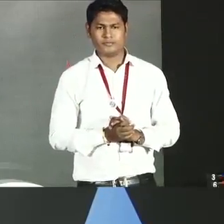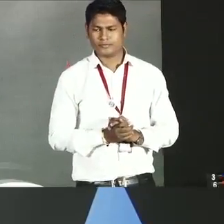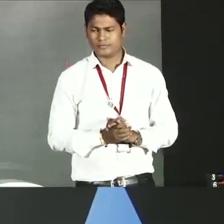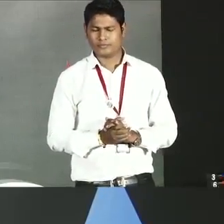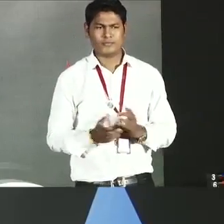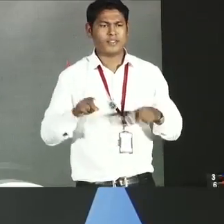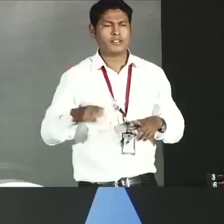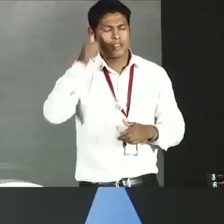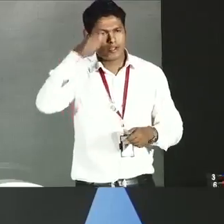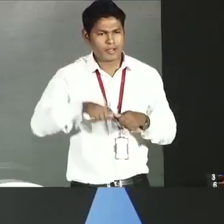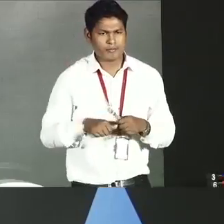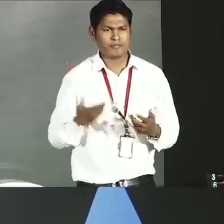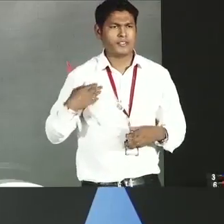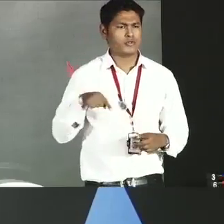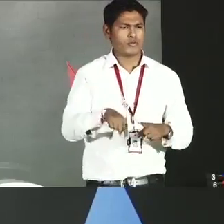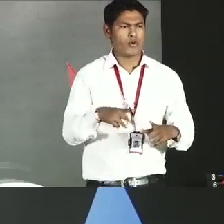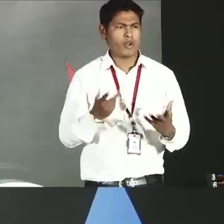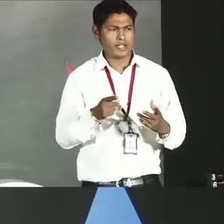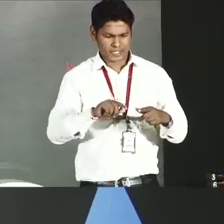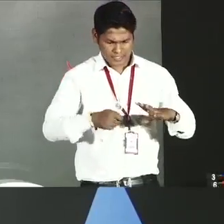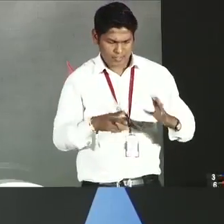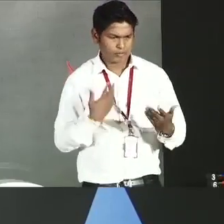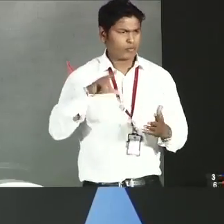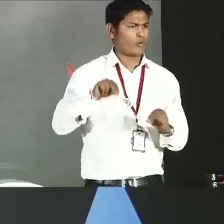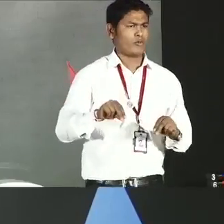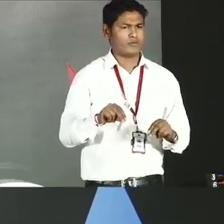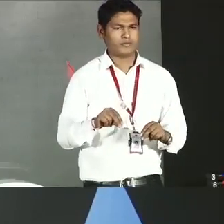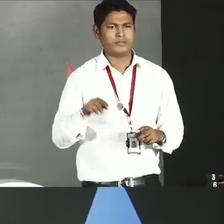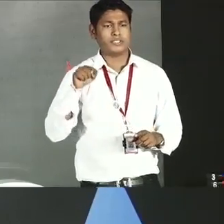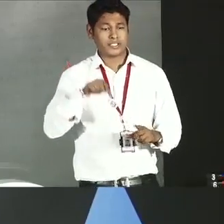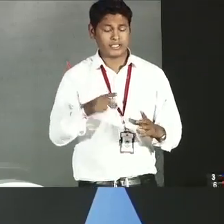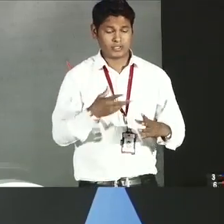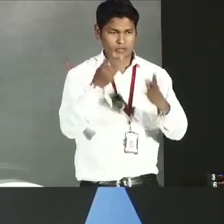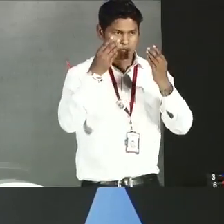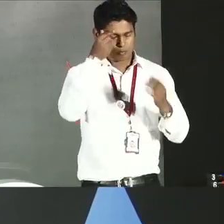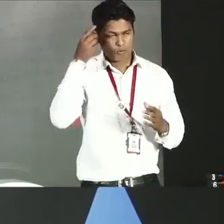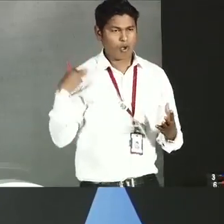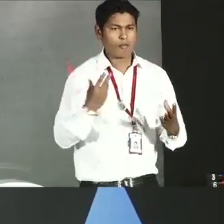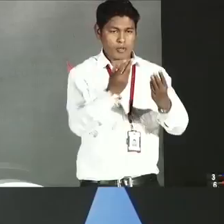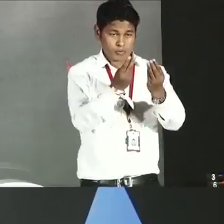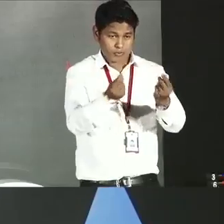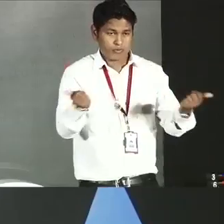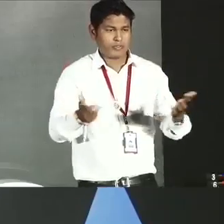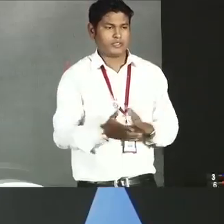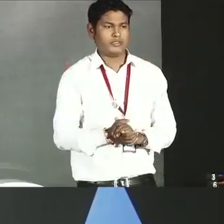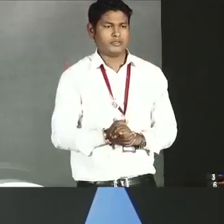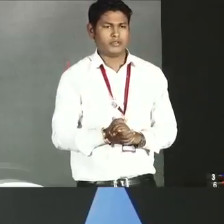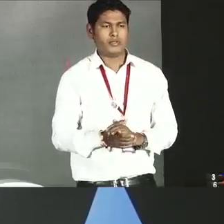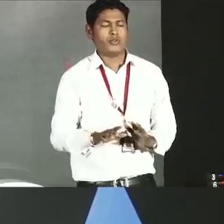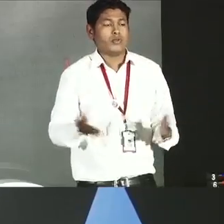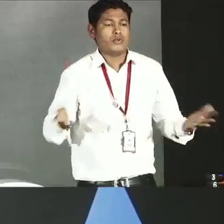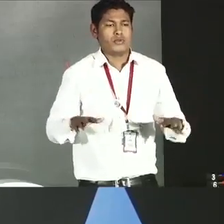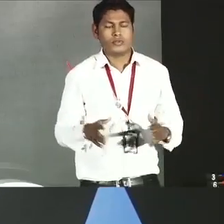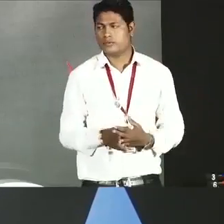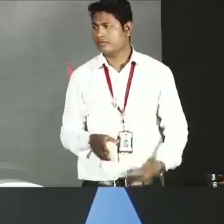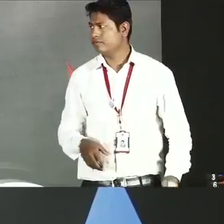And remember, it's not the technology that excites us. It's the solution to the problem that excites us. So